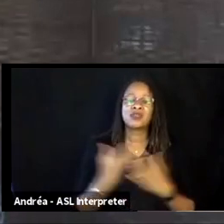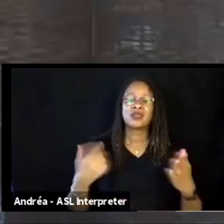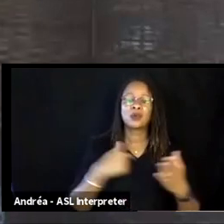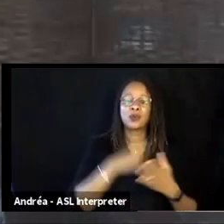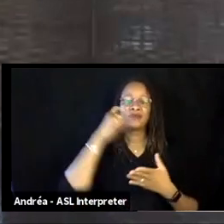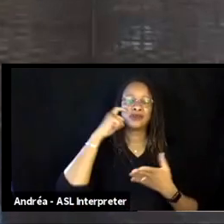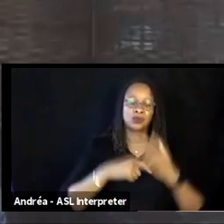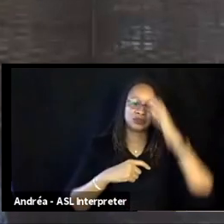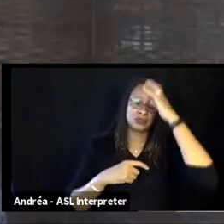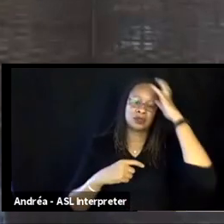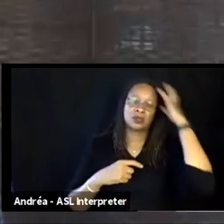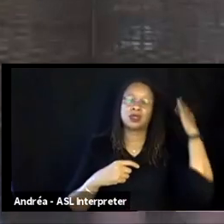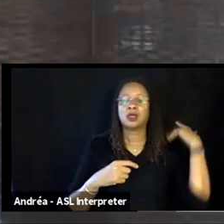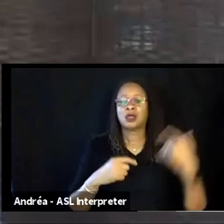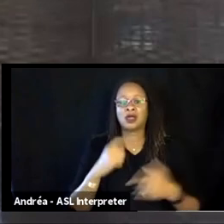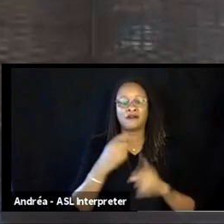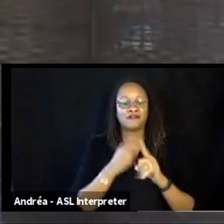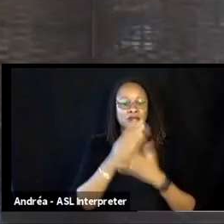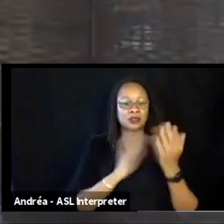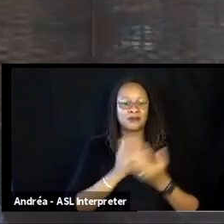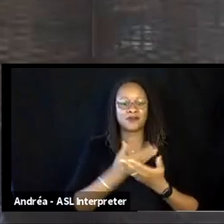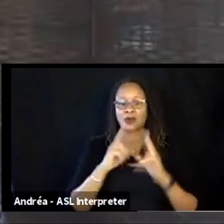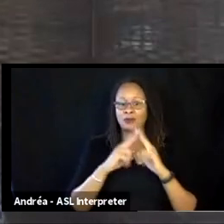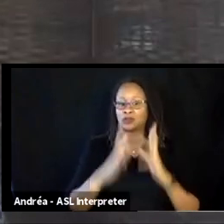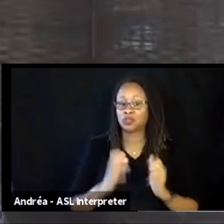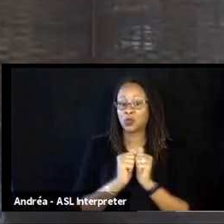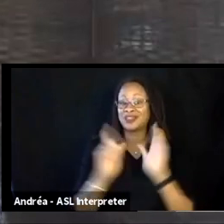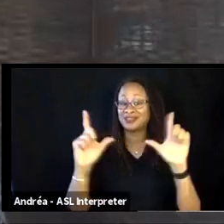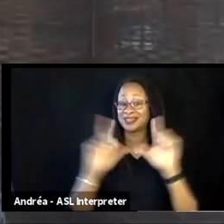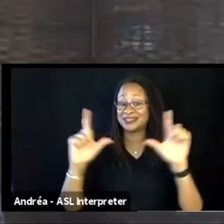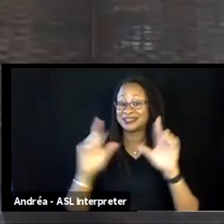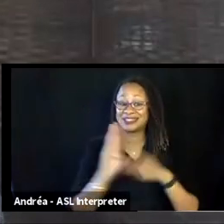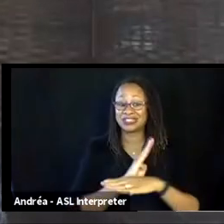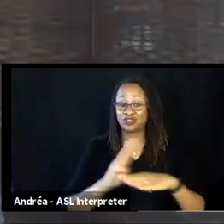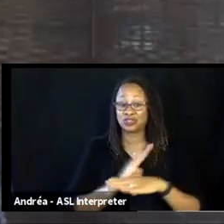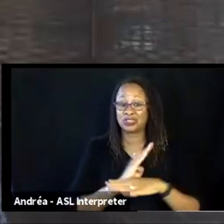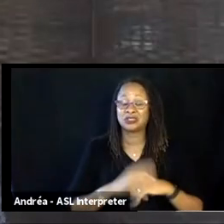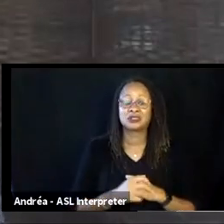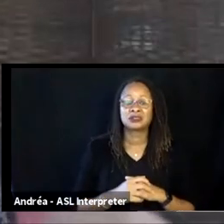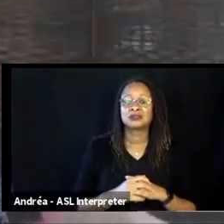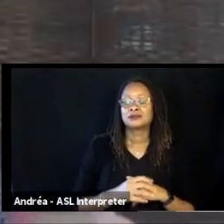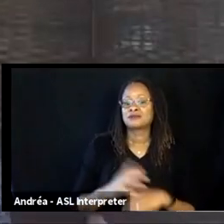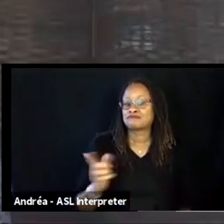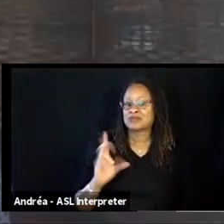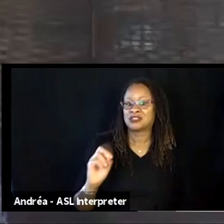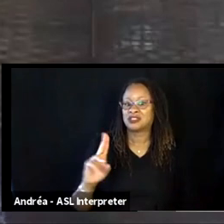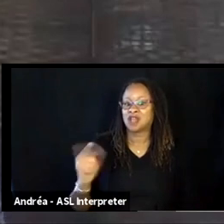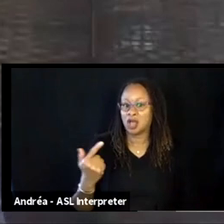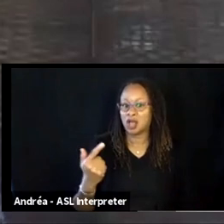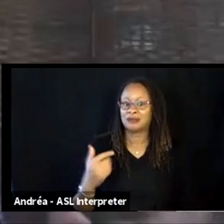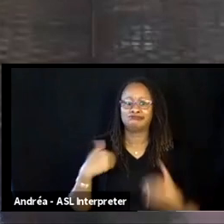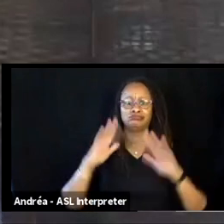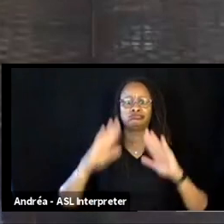some of our partnerships, even most recently with the licensing industry, is that, you know, Doug laid out a great 5-point